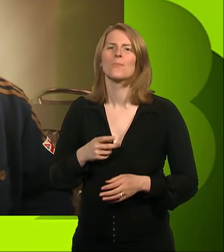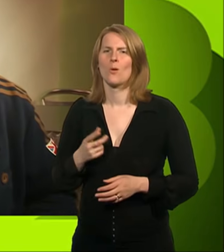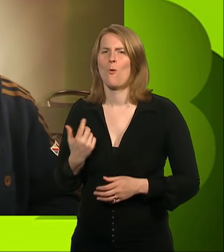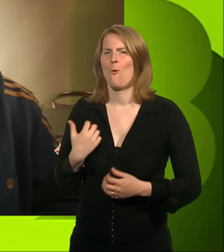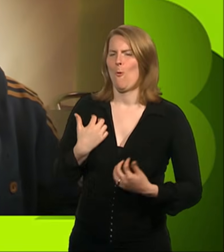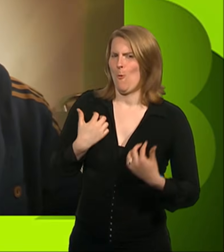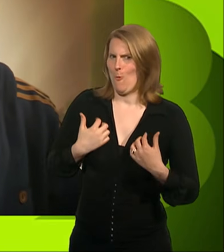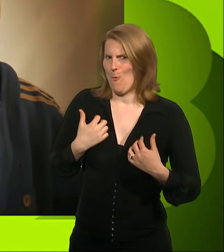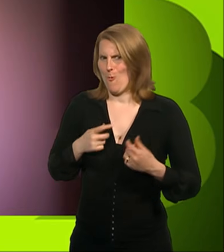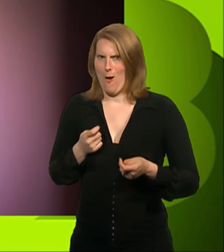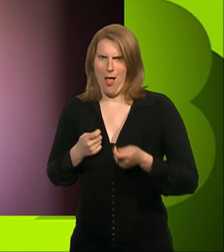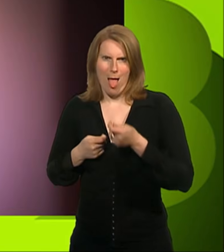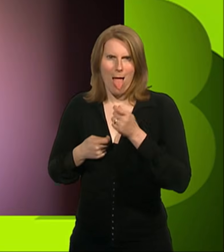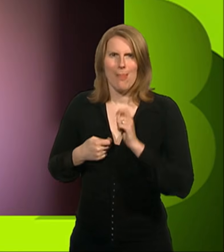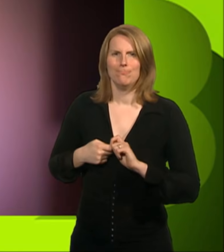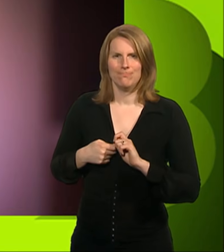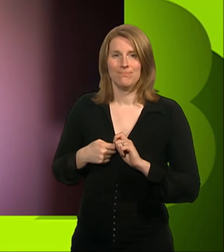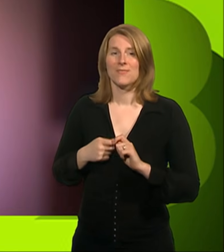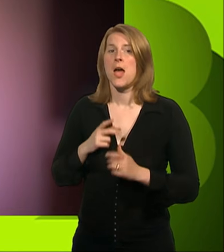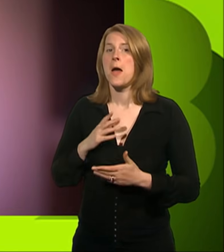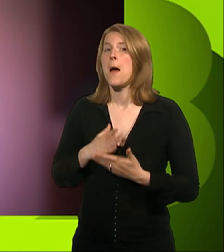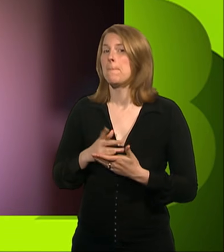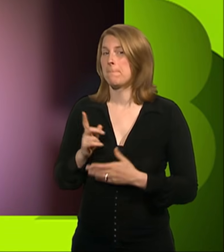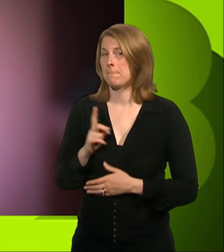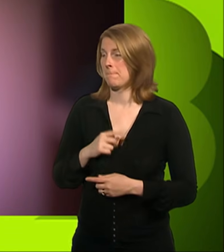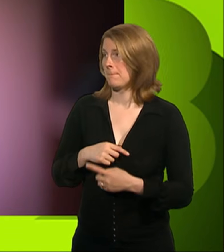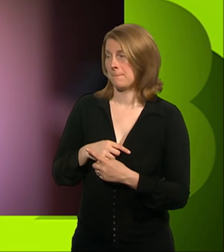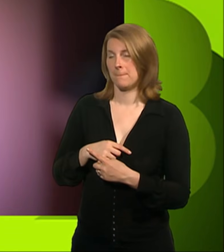in fact, this man is hiding an amazing body.